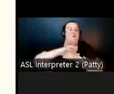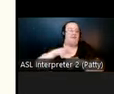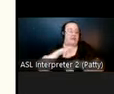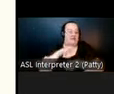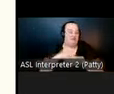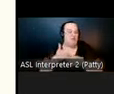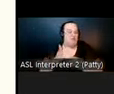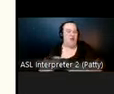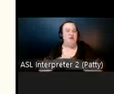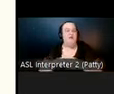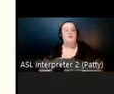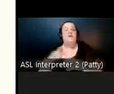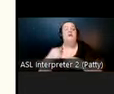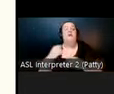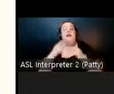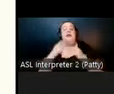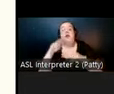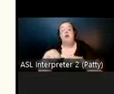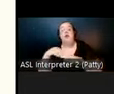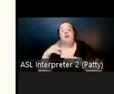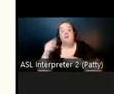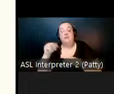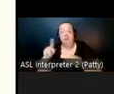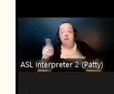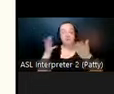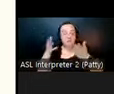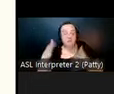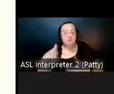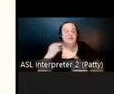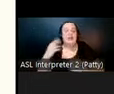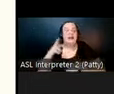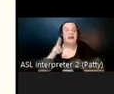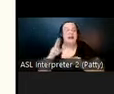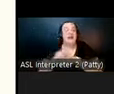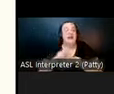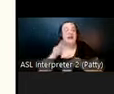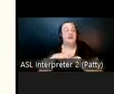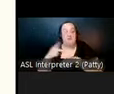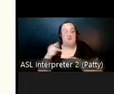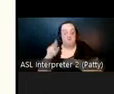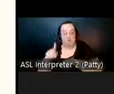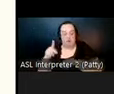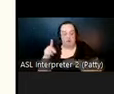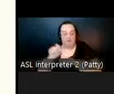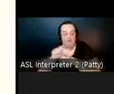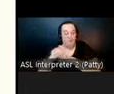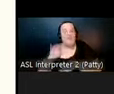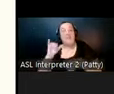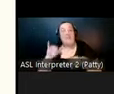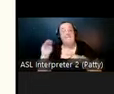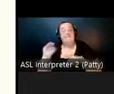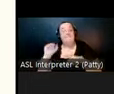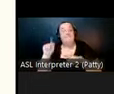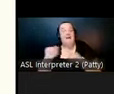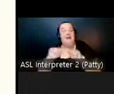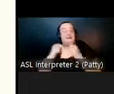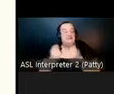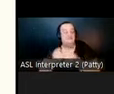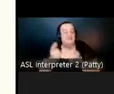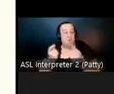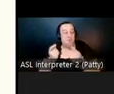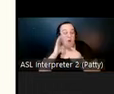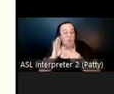next generation of park stewards and national park employees, these MAT teams are going to give us an opportunity